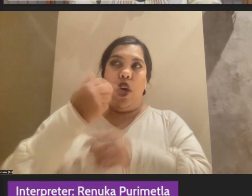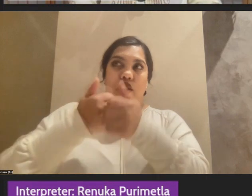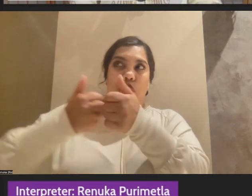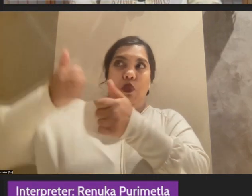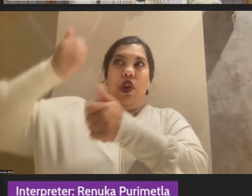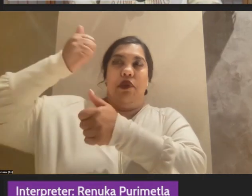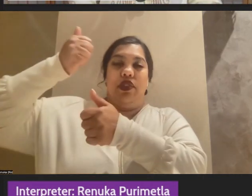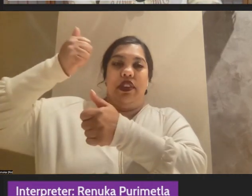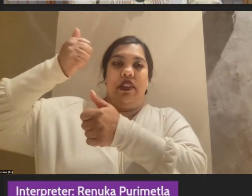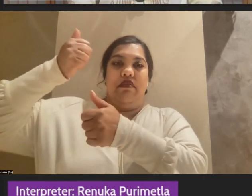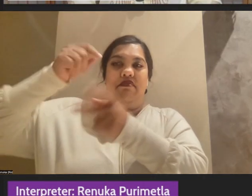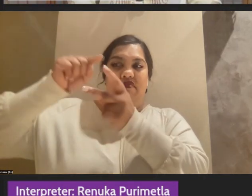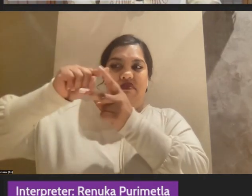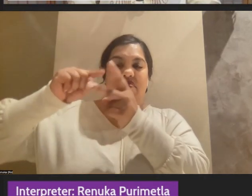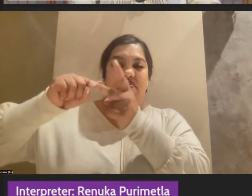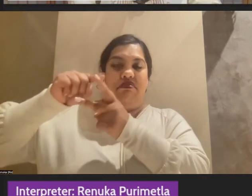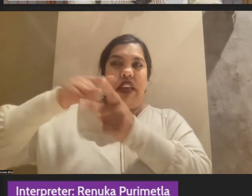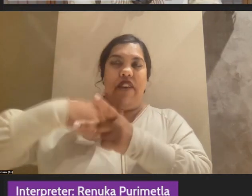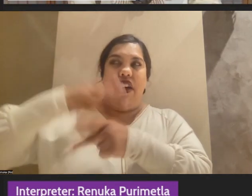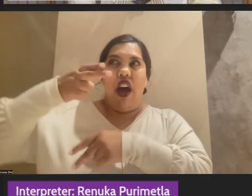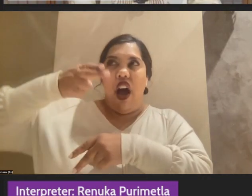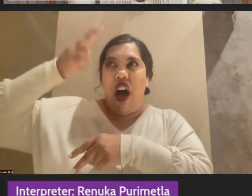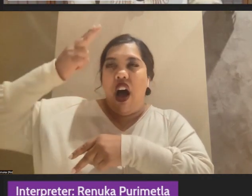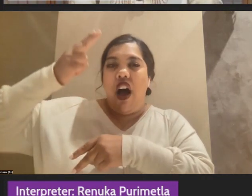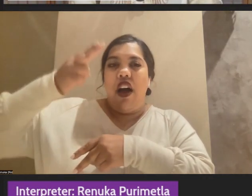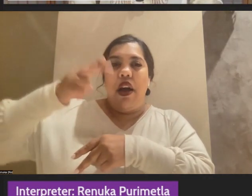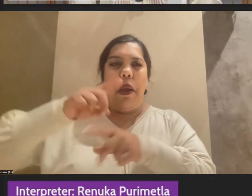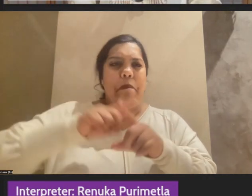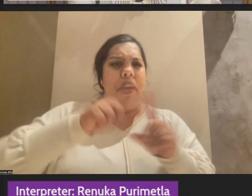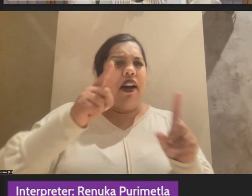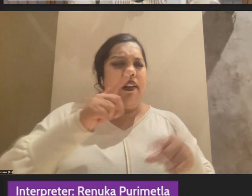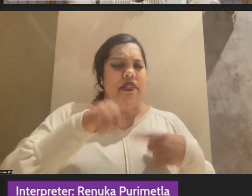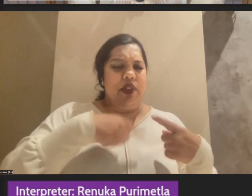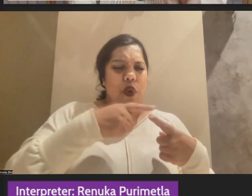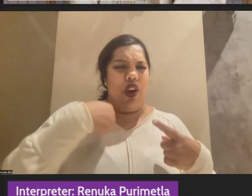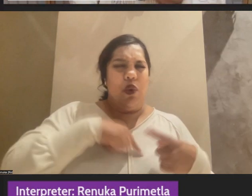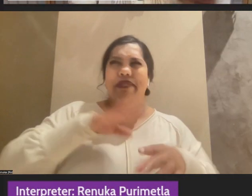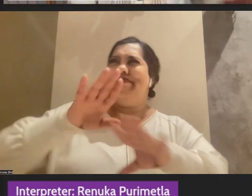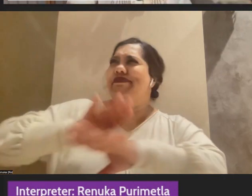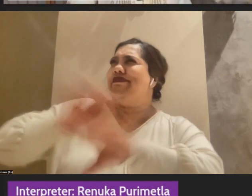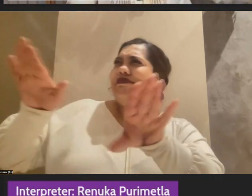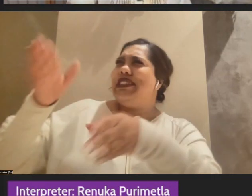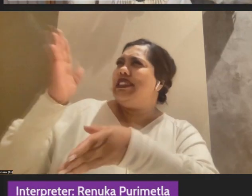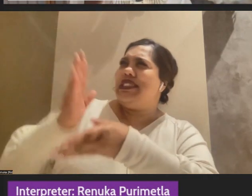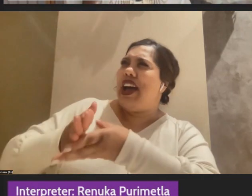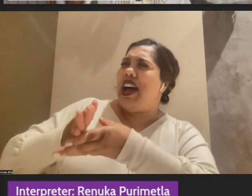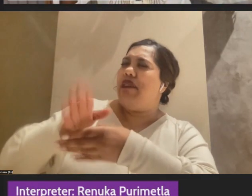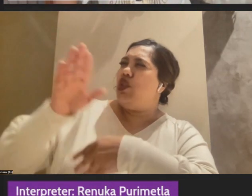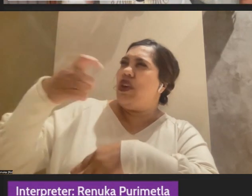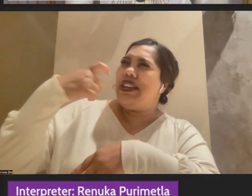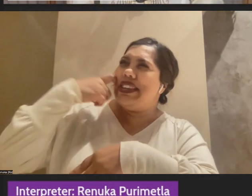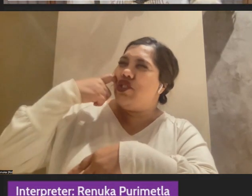them? When do we have an intervention so that their addiction, that they